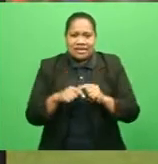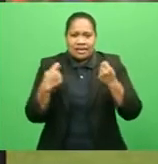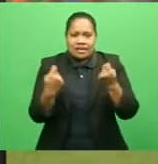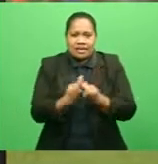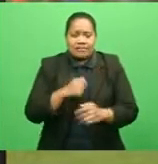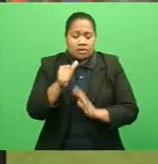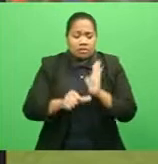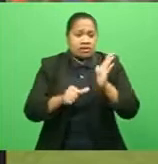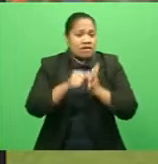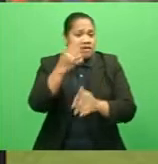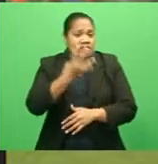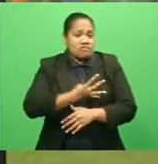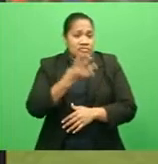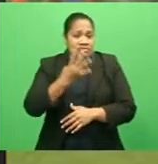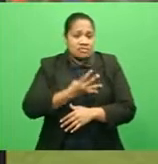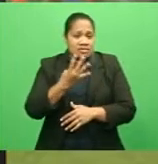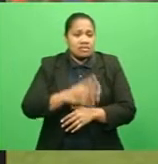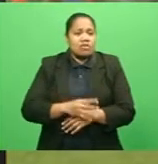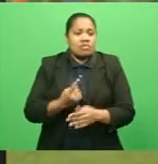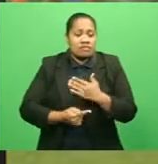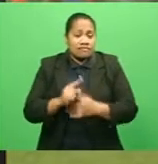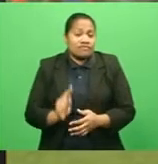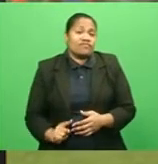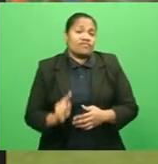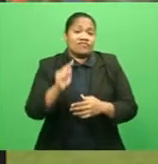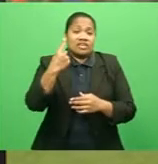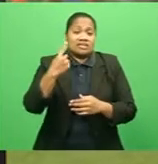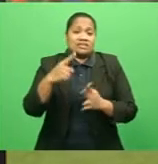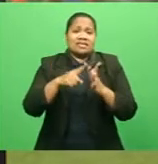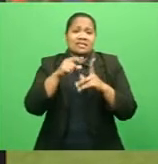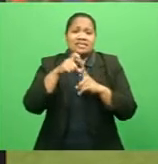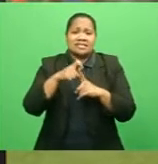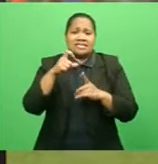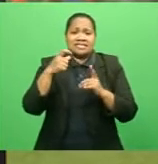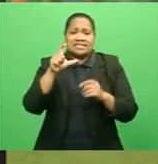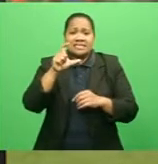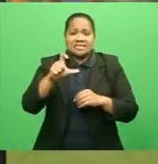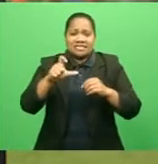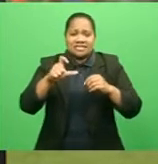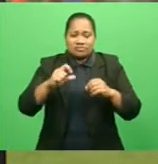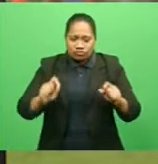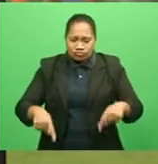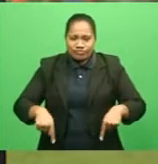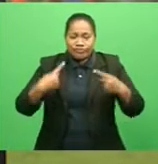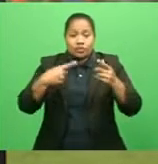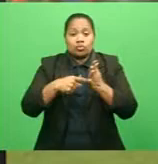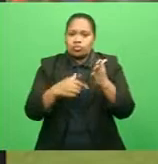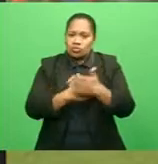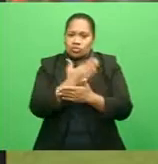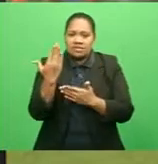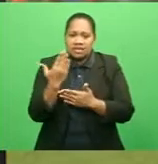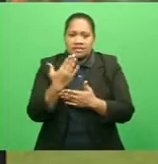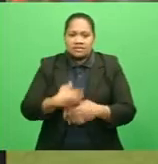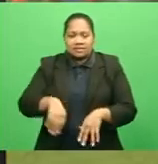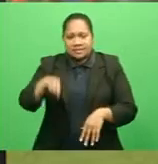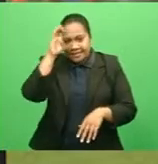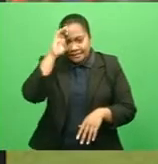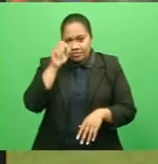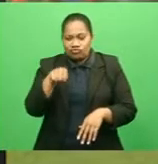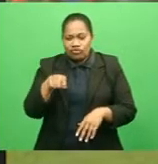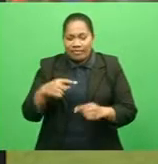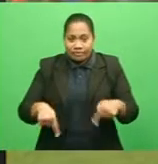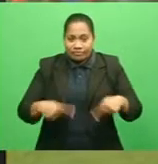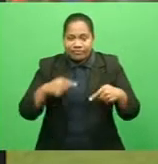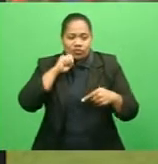Tavaita Tikoi Suva will be making her first IDC appearance on Tuesday and says she expects competition to be much tougher than